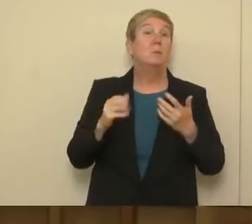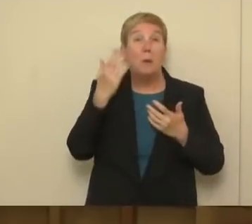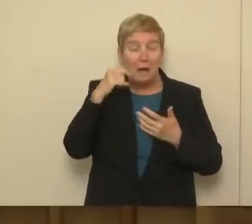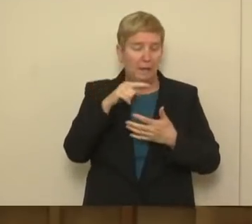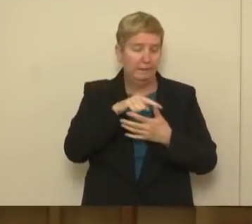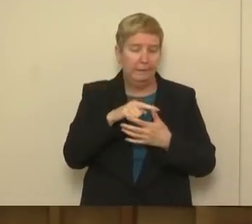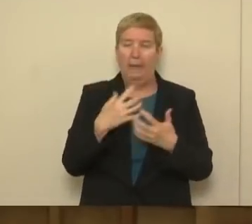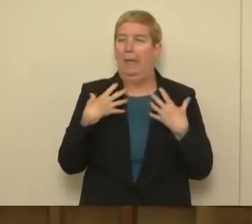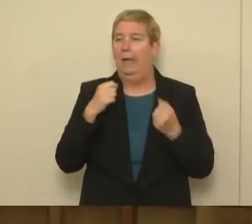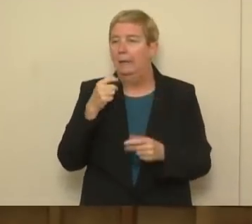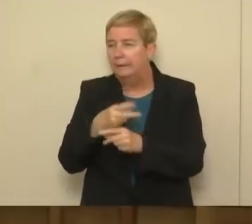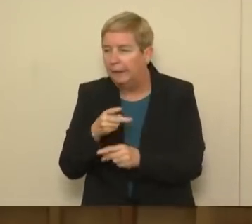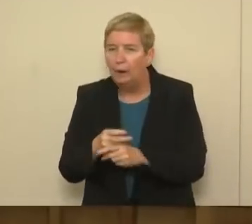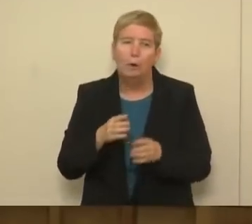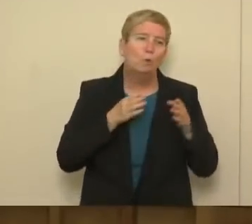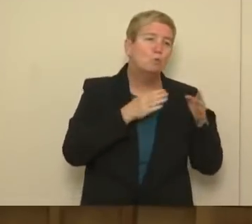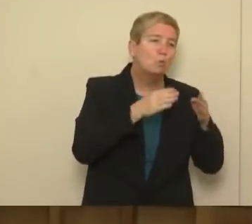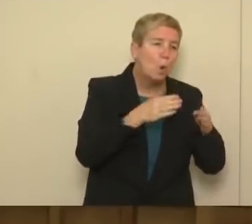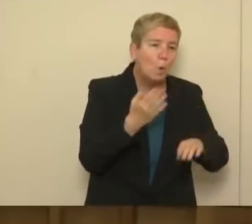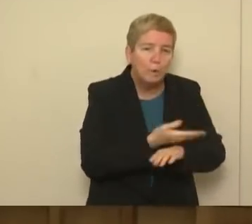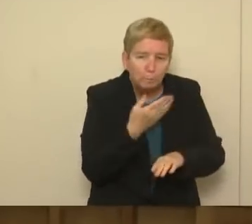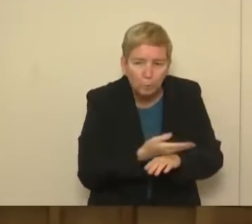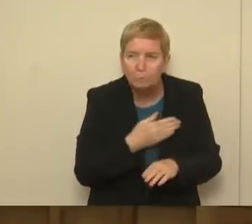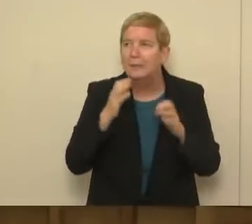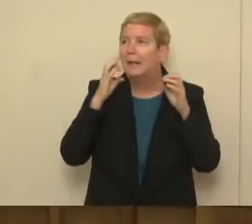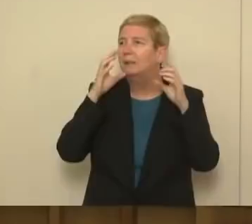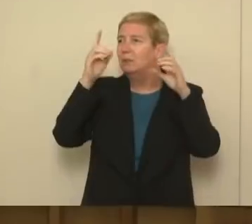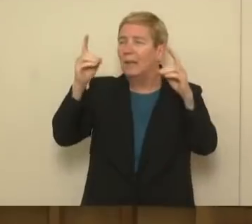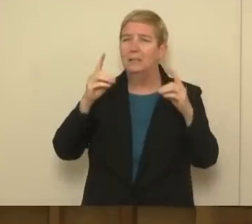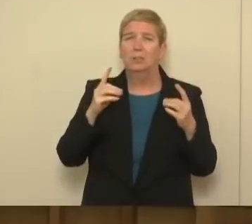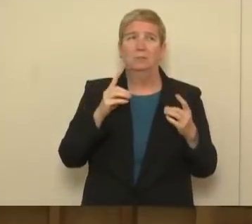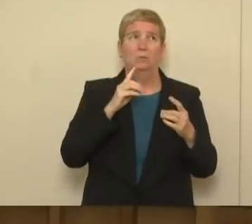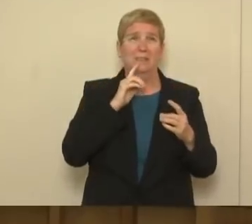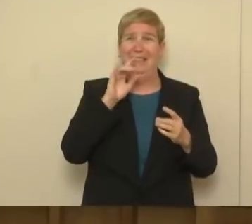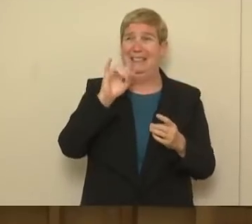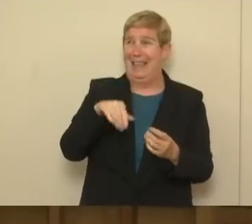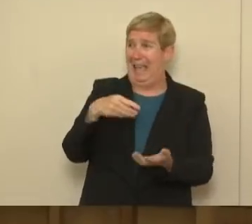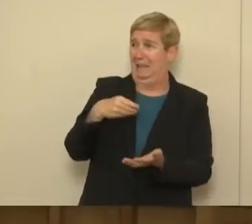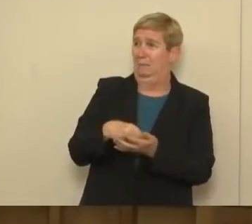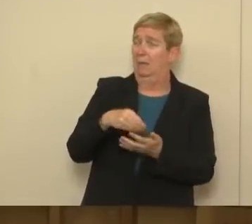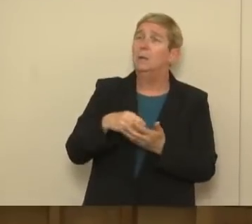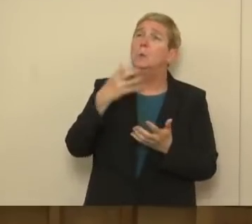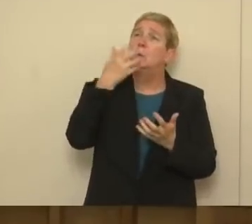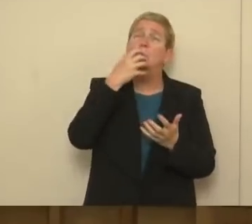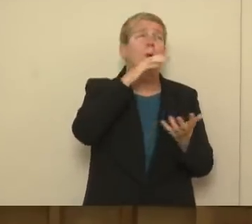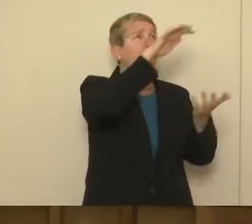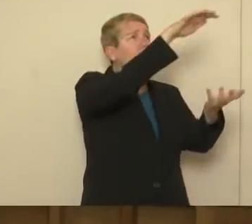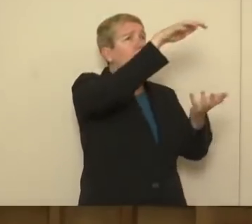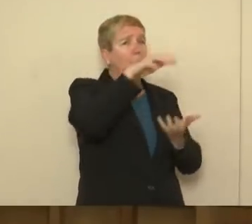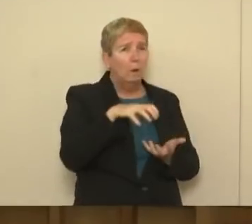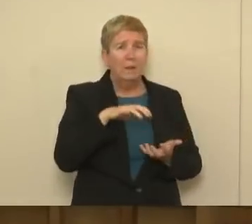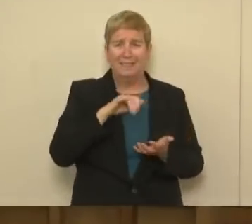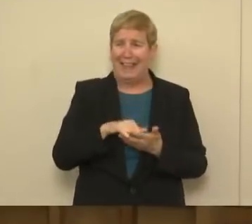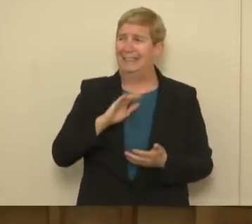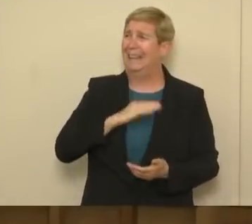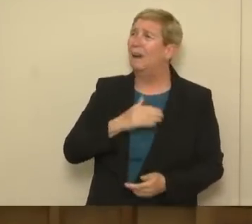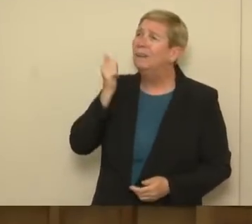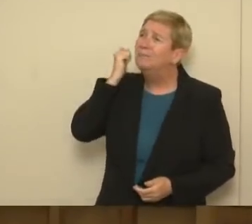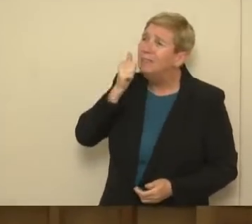it does roads, it does education. These very important components of what happens in our daily lives